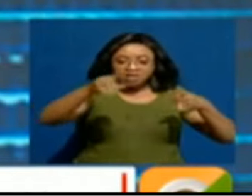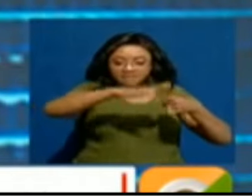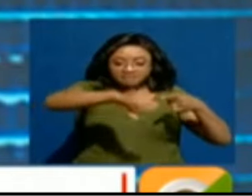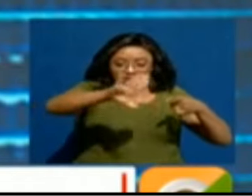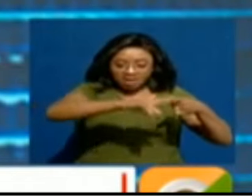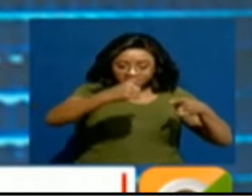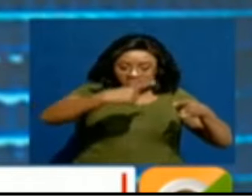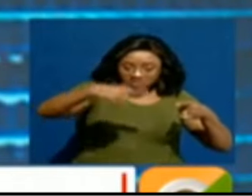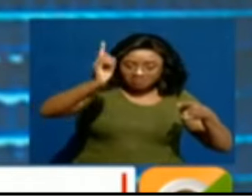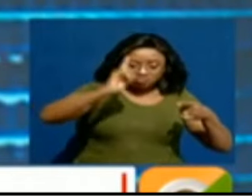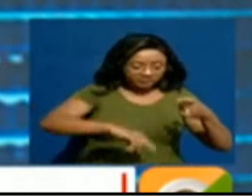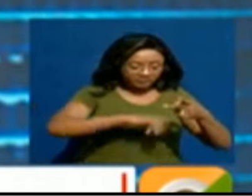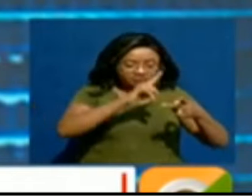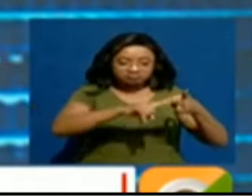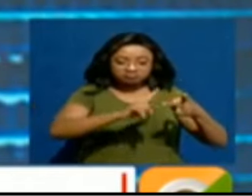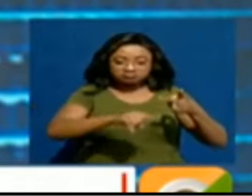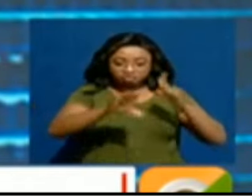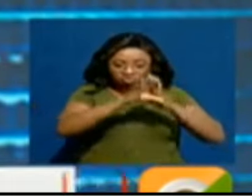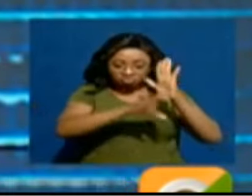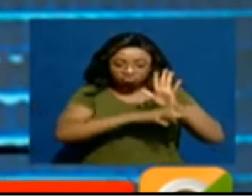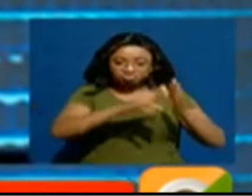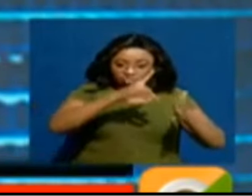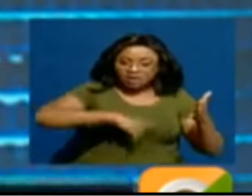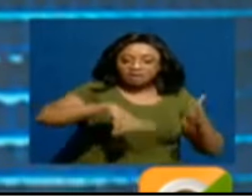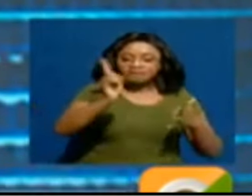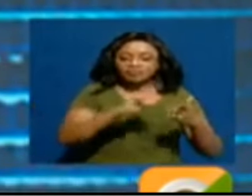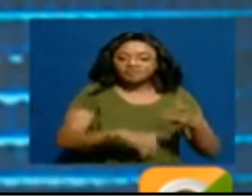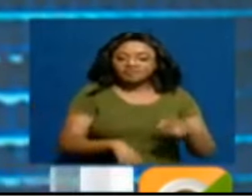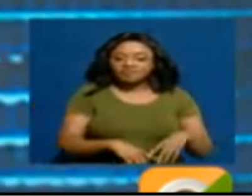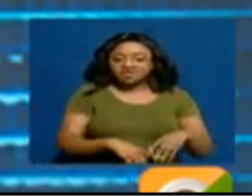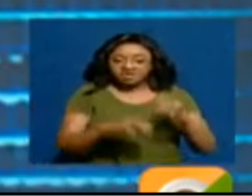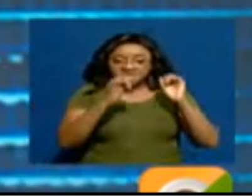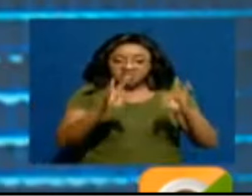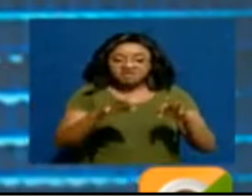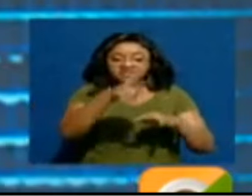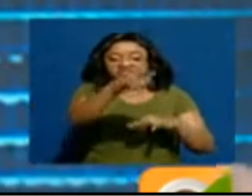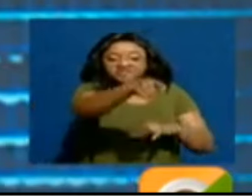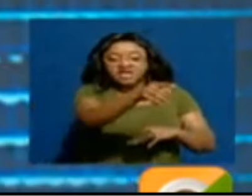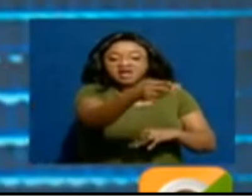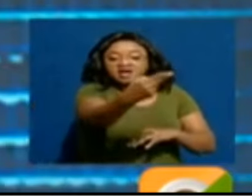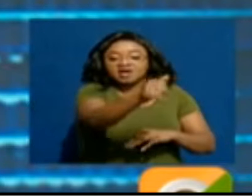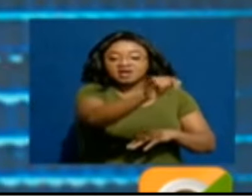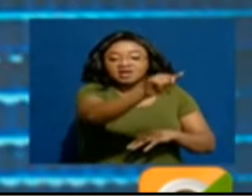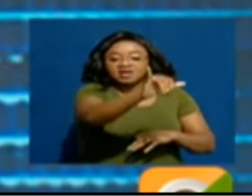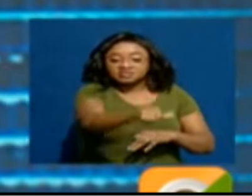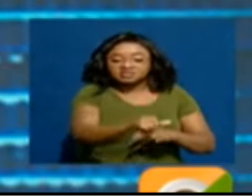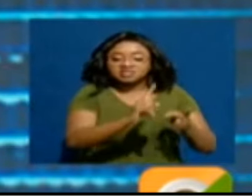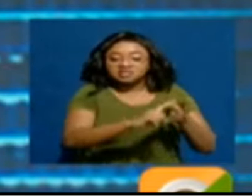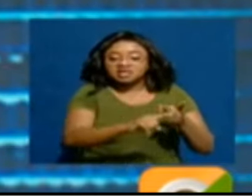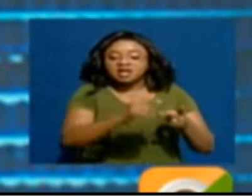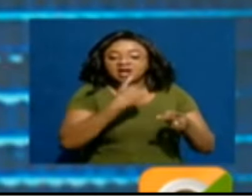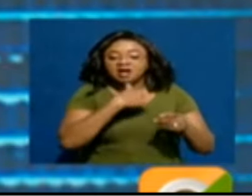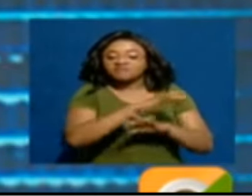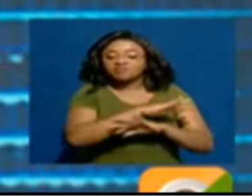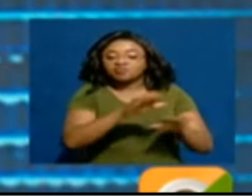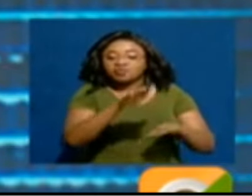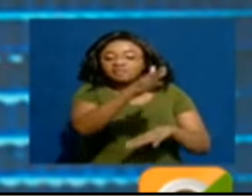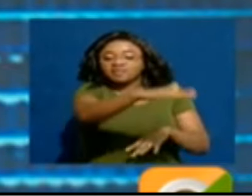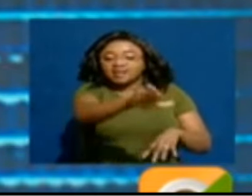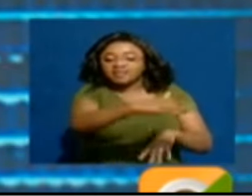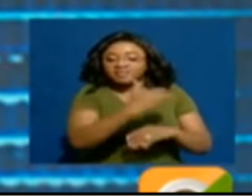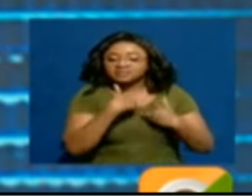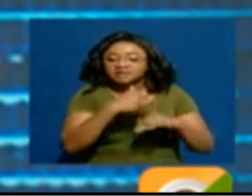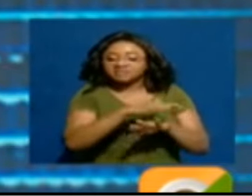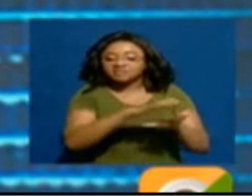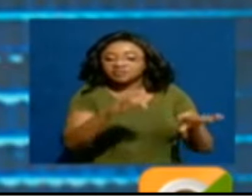be within our constitution. And if there wasn't a parliament in Haiti, there wasn't a cabinet in Haiti, and the necessary structures